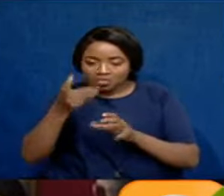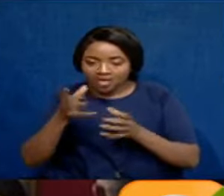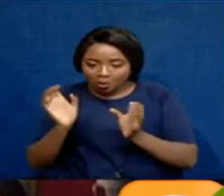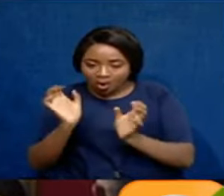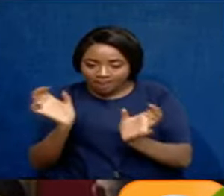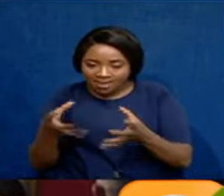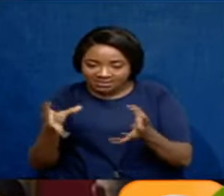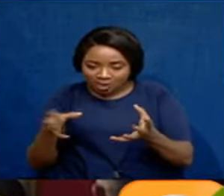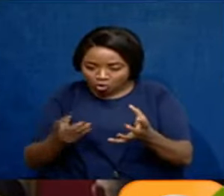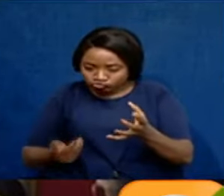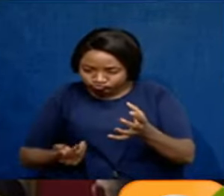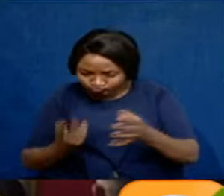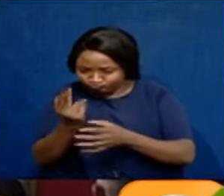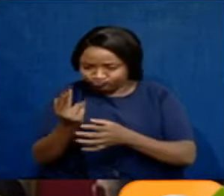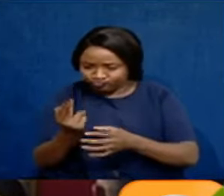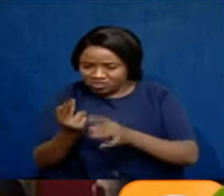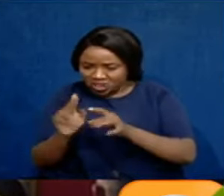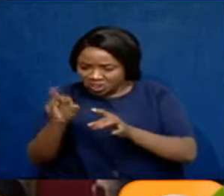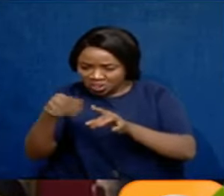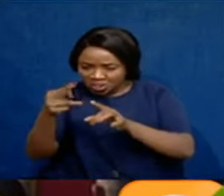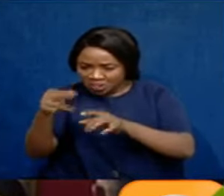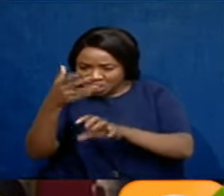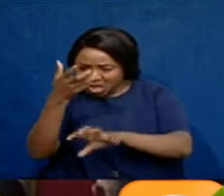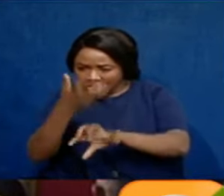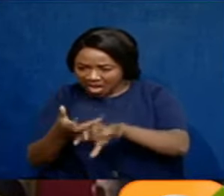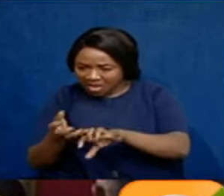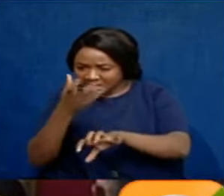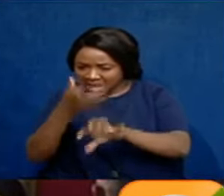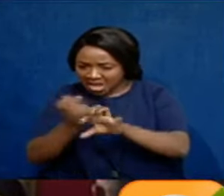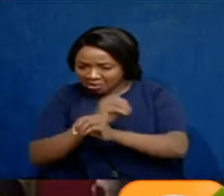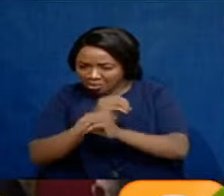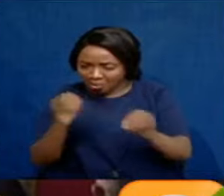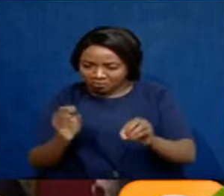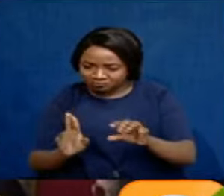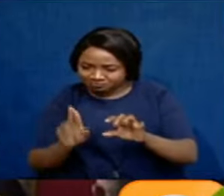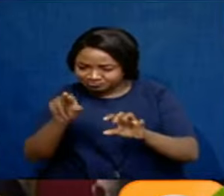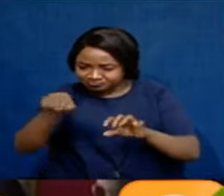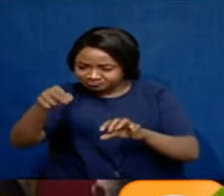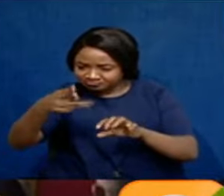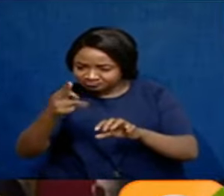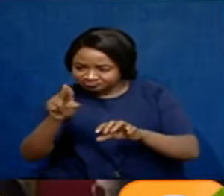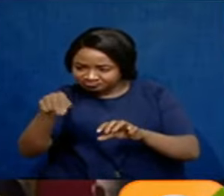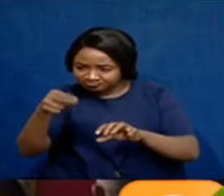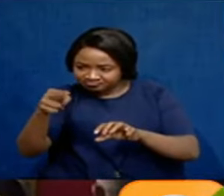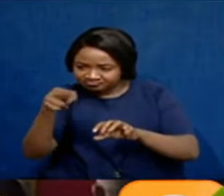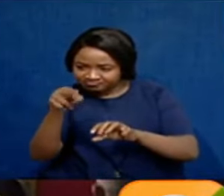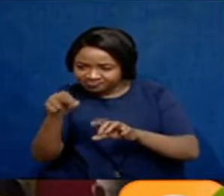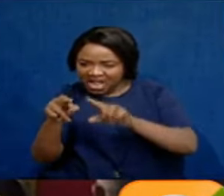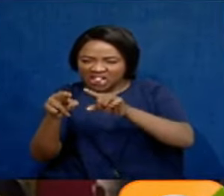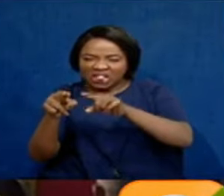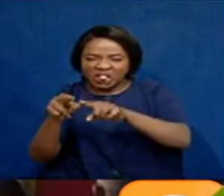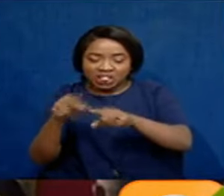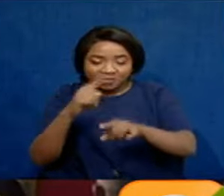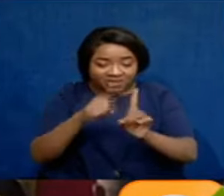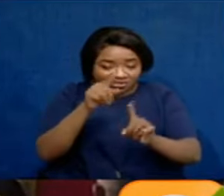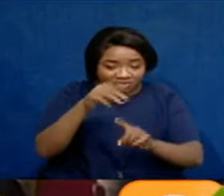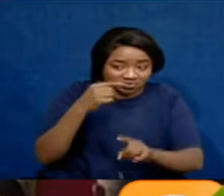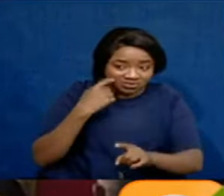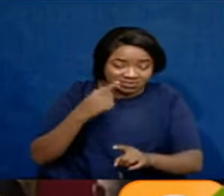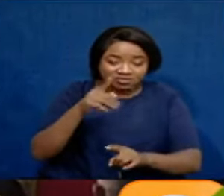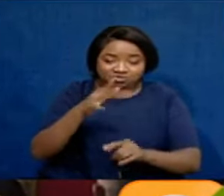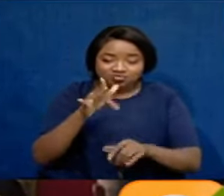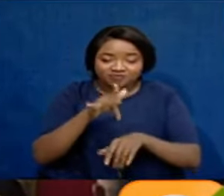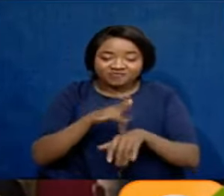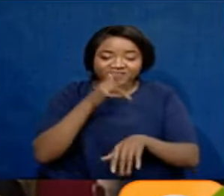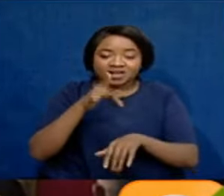it's hard, nodular, and the likes. And the unfortunate bit is, when you feel, you're only feeling the back part of the prostate, and you're not seeing the front part